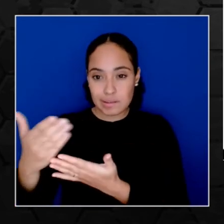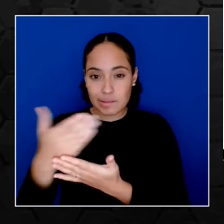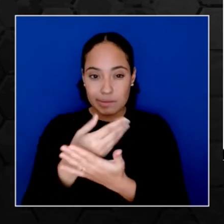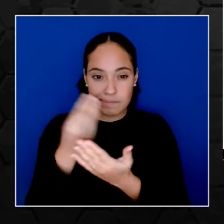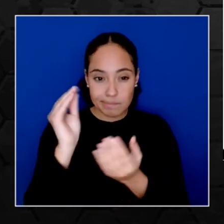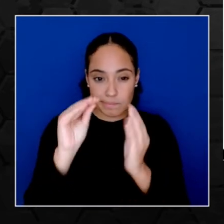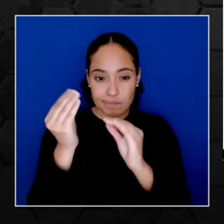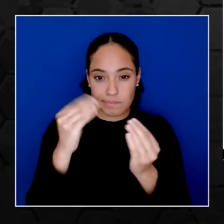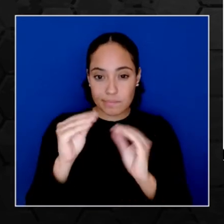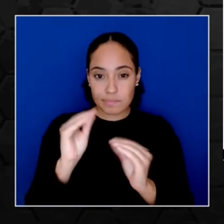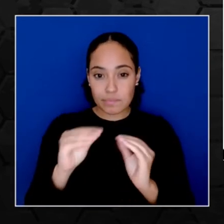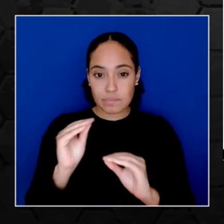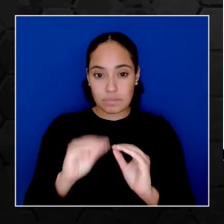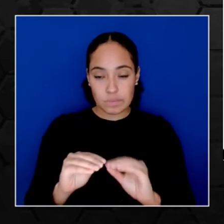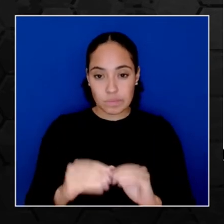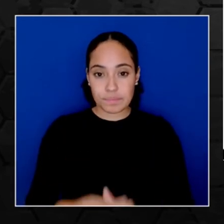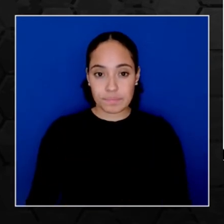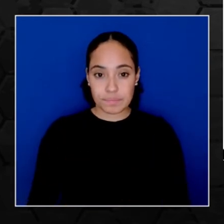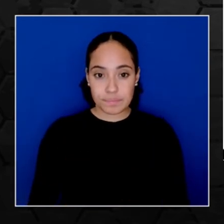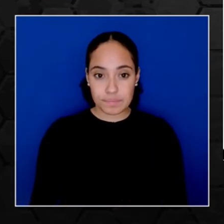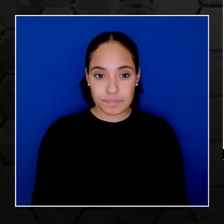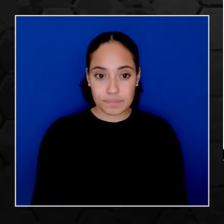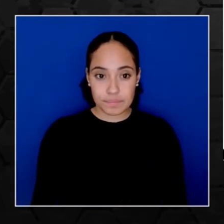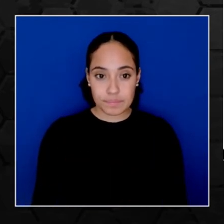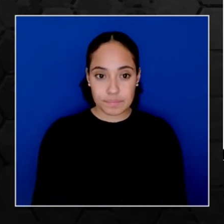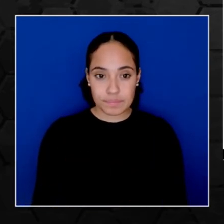mapping as vitals and drop down menu also as vitals.